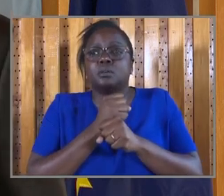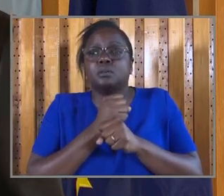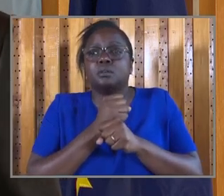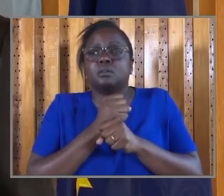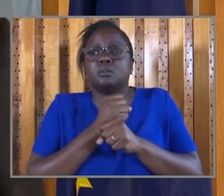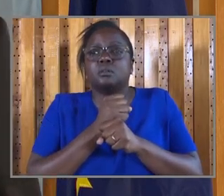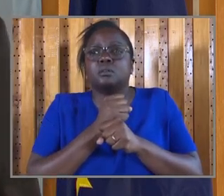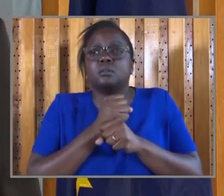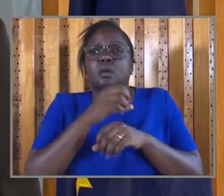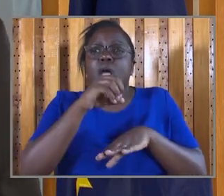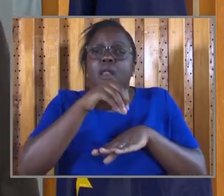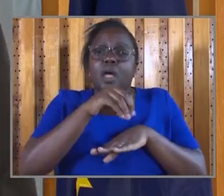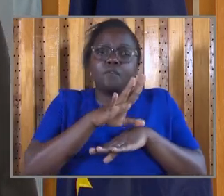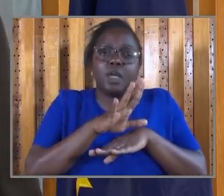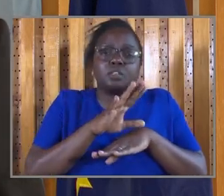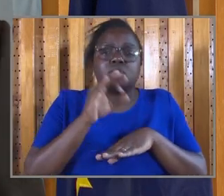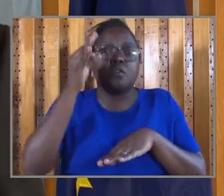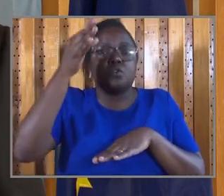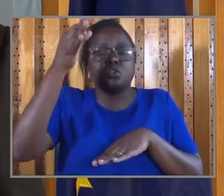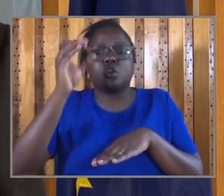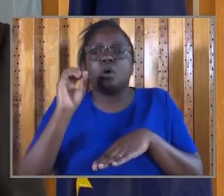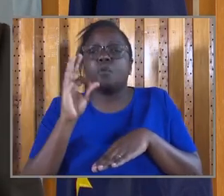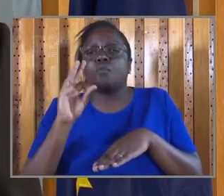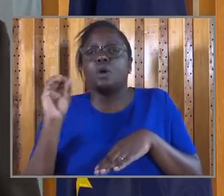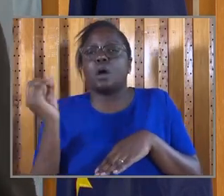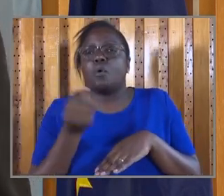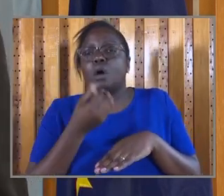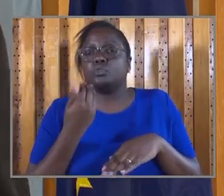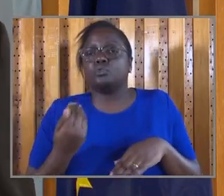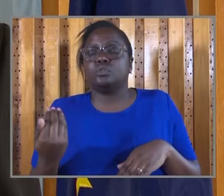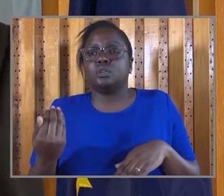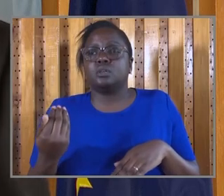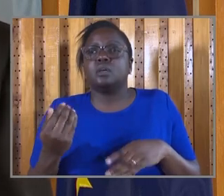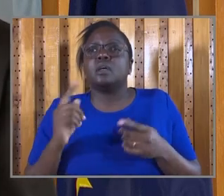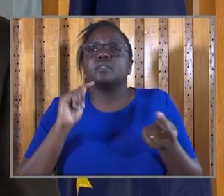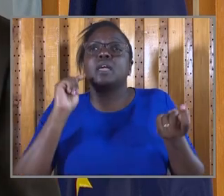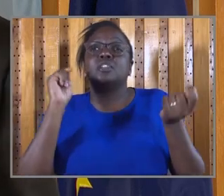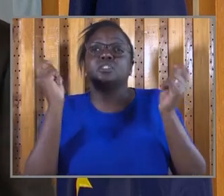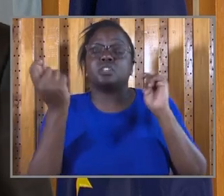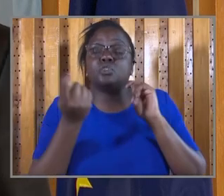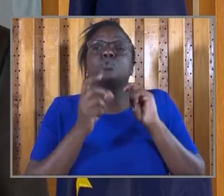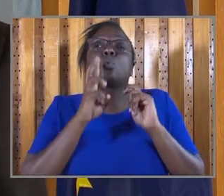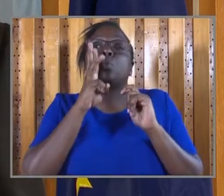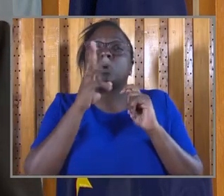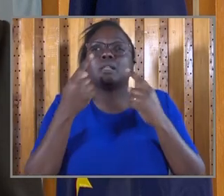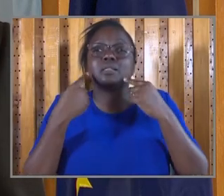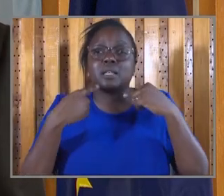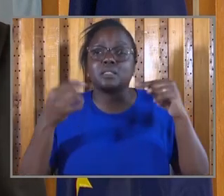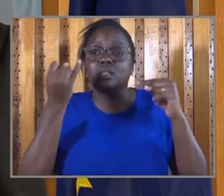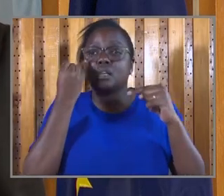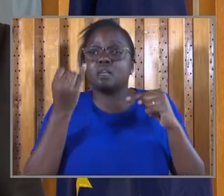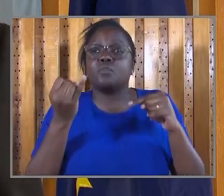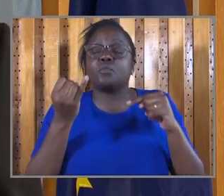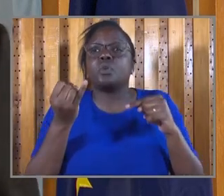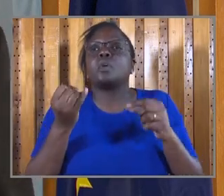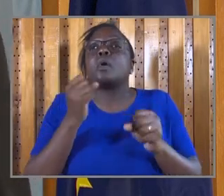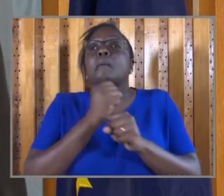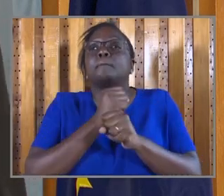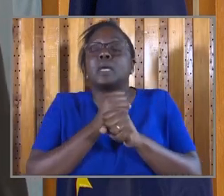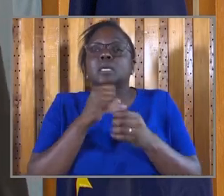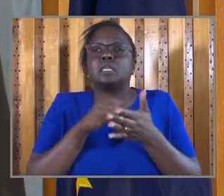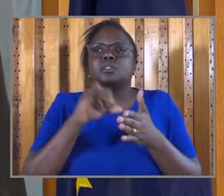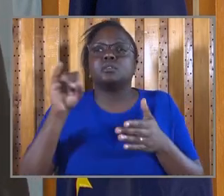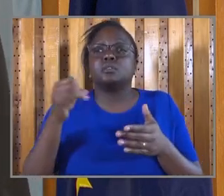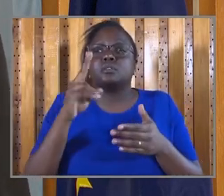it will affect the future of their children, and rightly so. So the transition will only succeed if we do make it just,